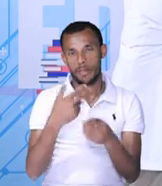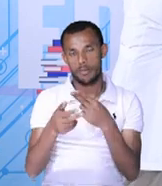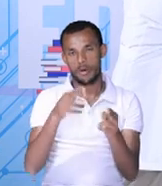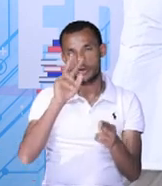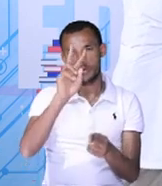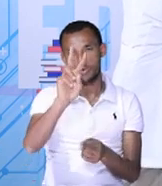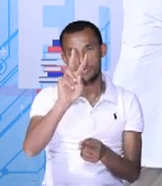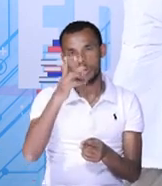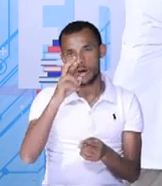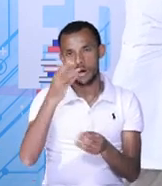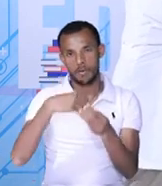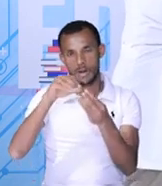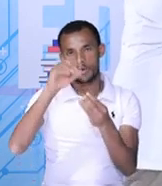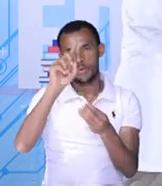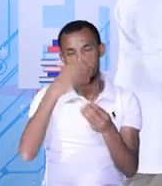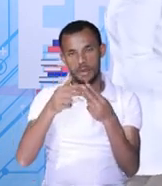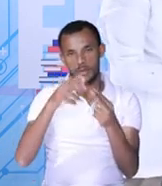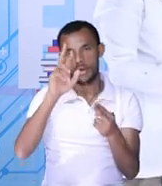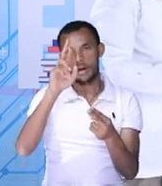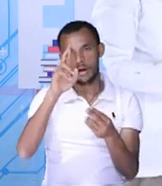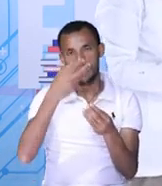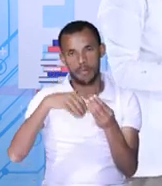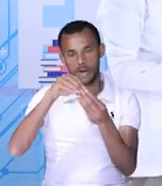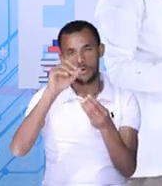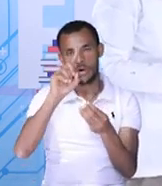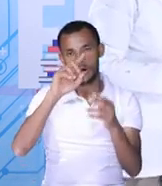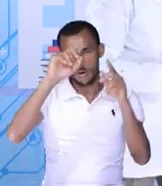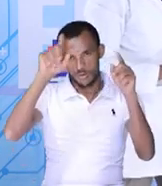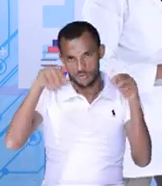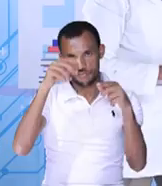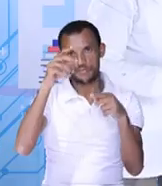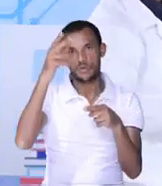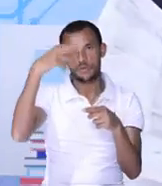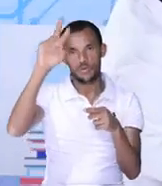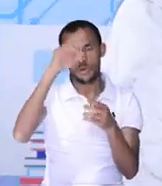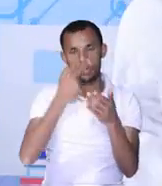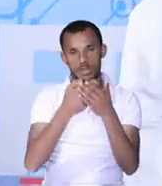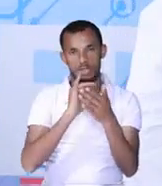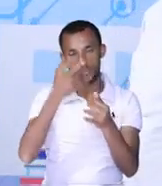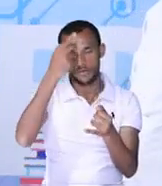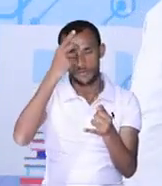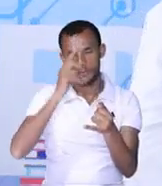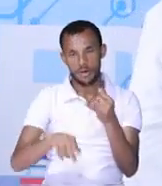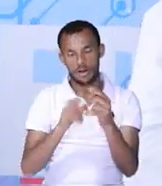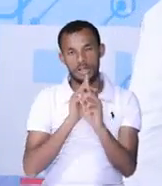these two, r plus 1 times r plus 1 is this, r plus 1 the whole squared. So this is the final